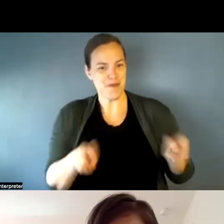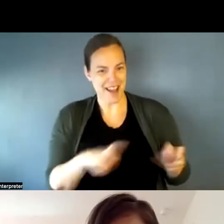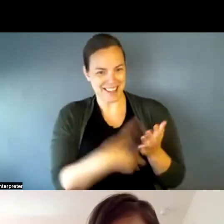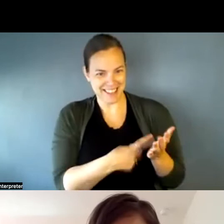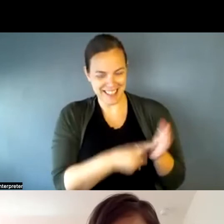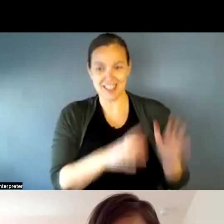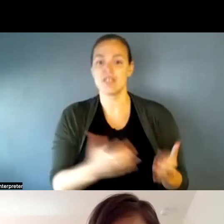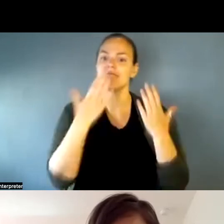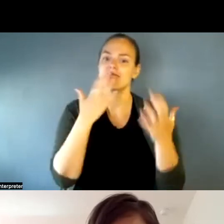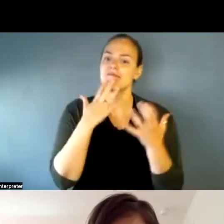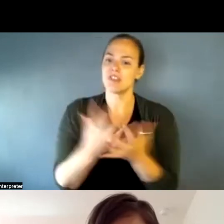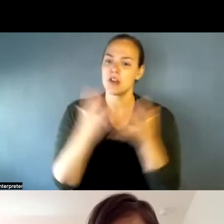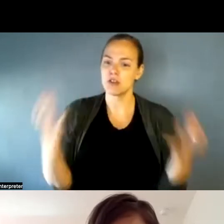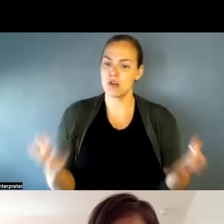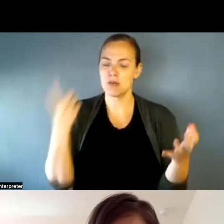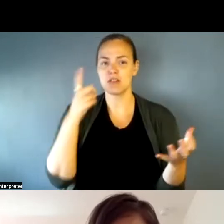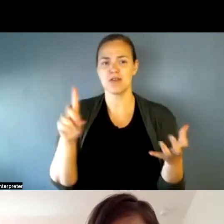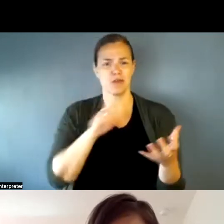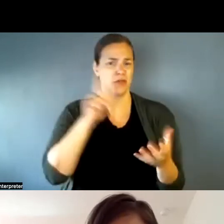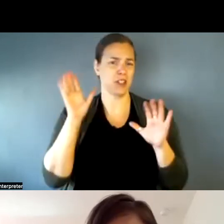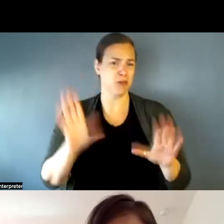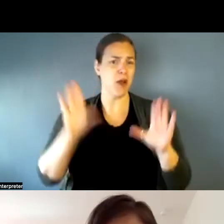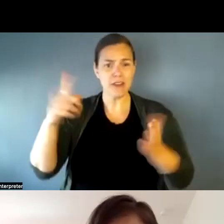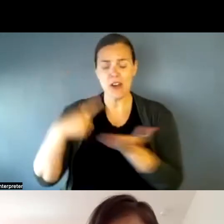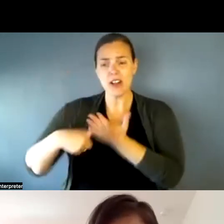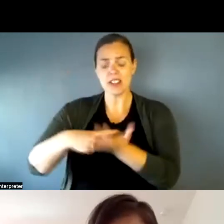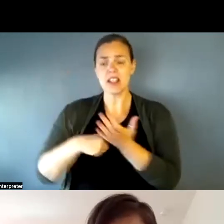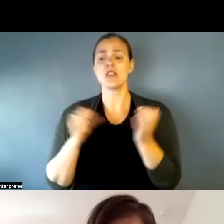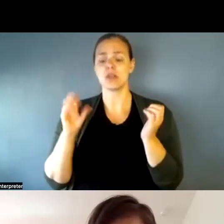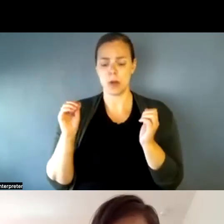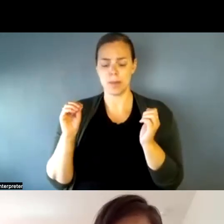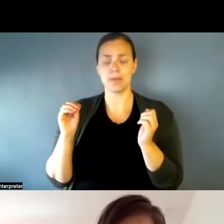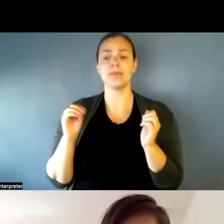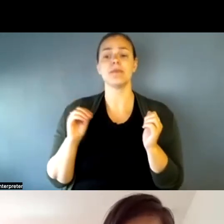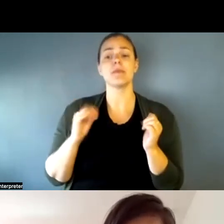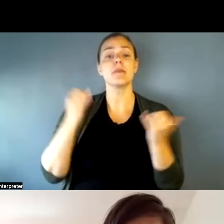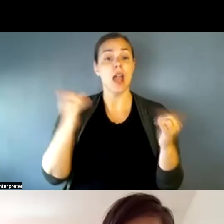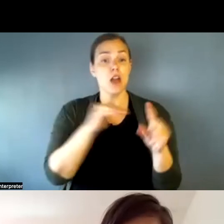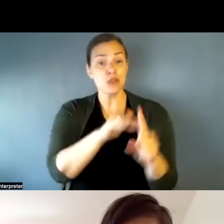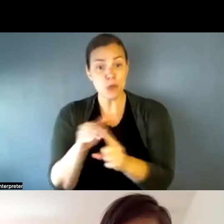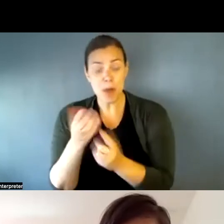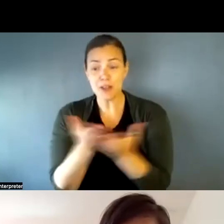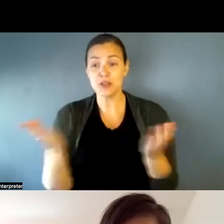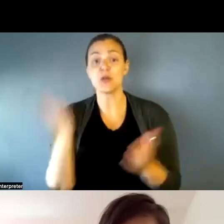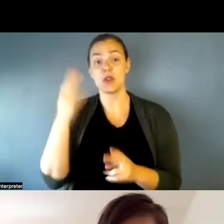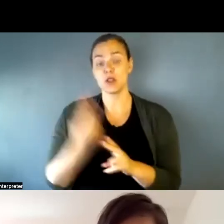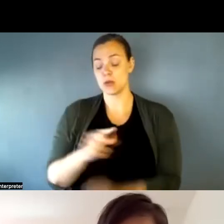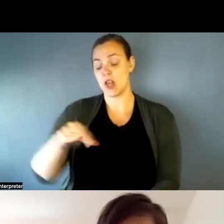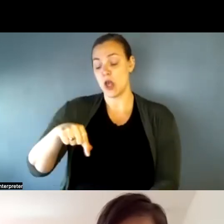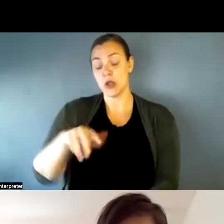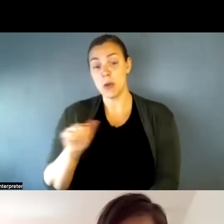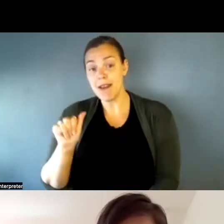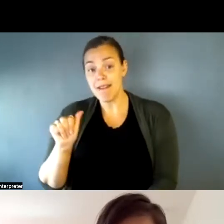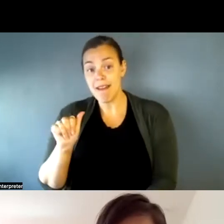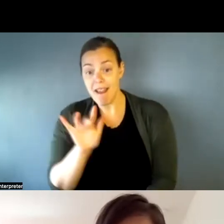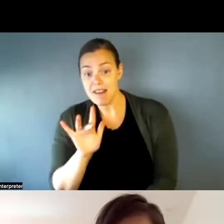So thank you so much for a really wonderful conversation. So we will be using, a reminder, the Q&A function. So if you have a